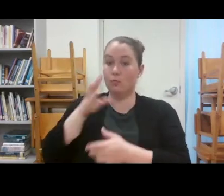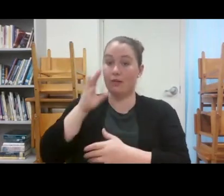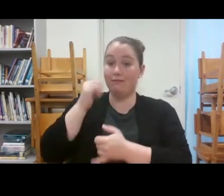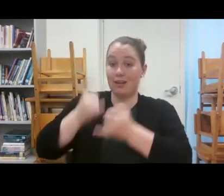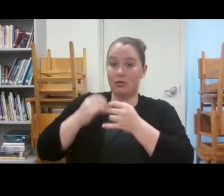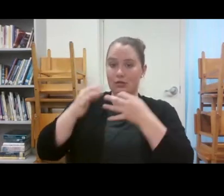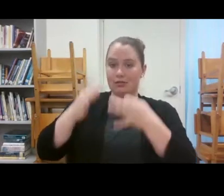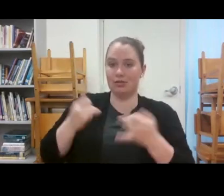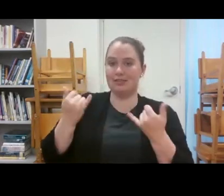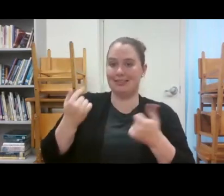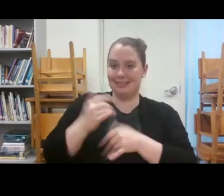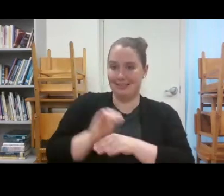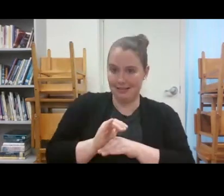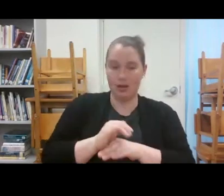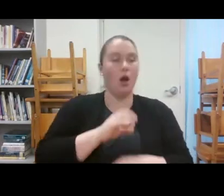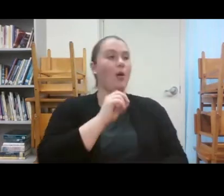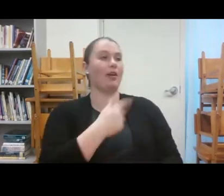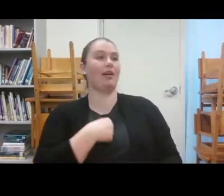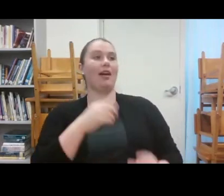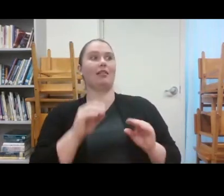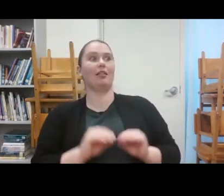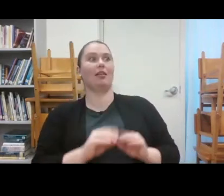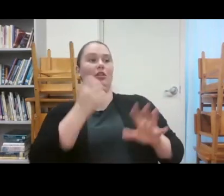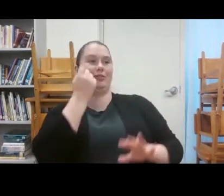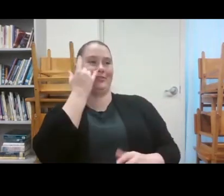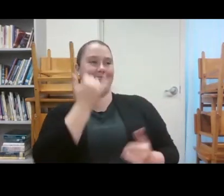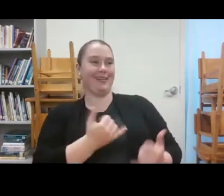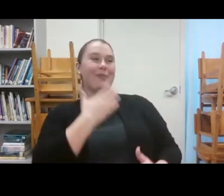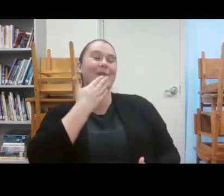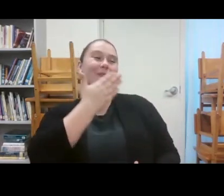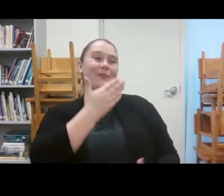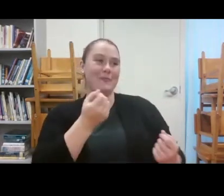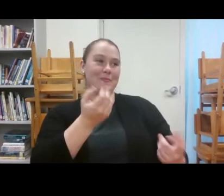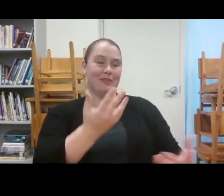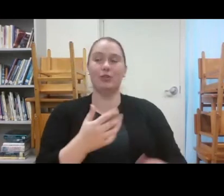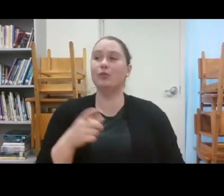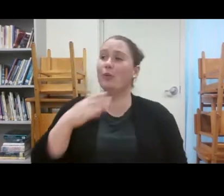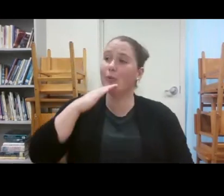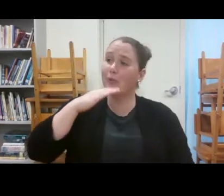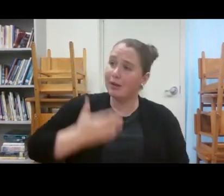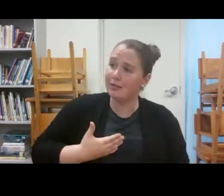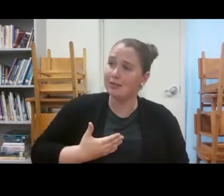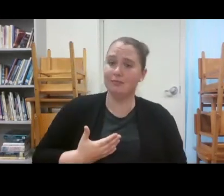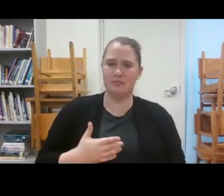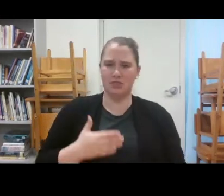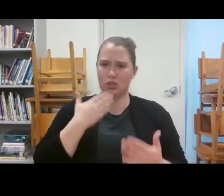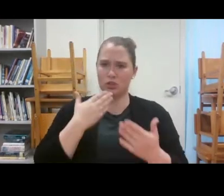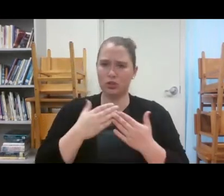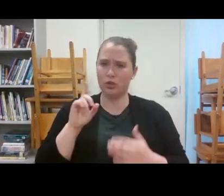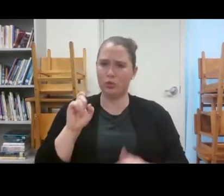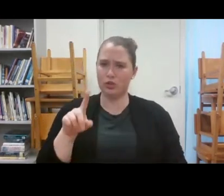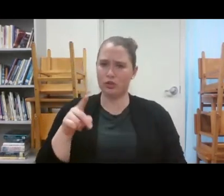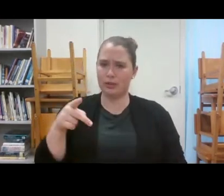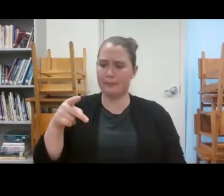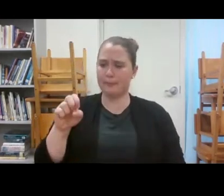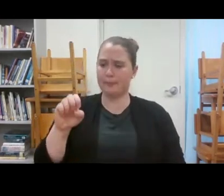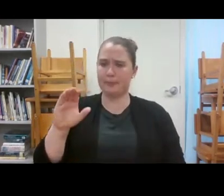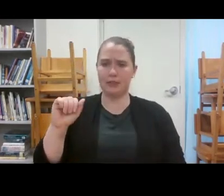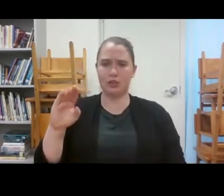I understand now. Thank you very much. You are welcome. Good question, Commissioners. Thank you for